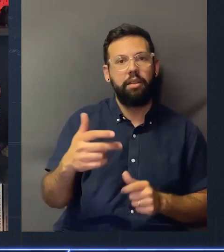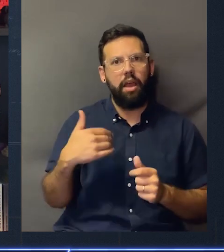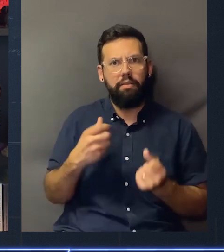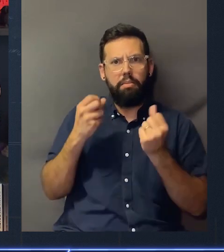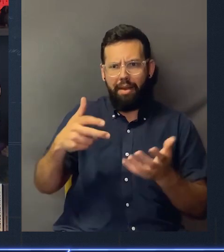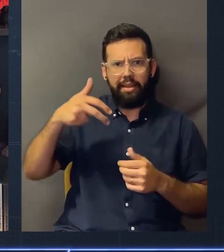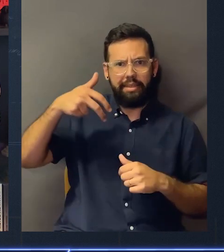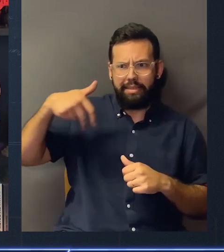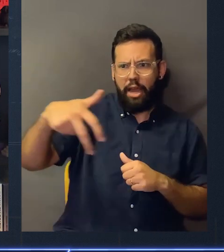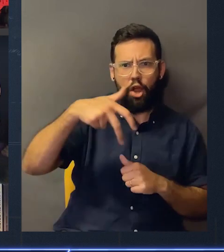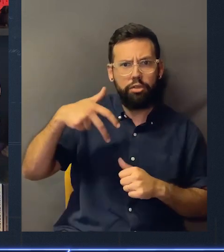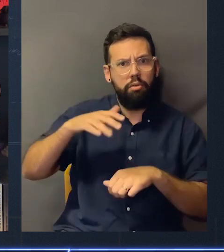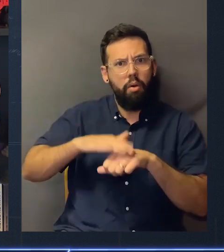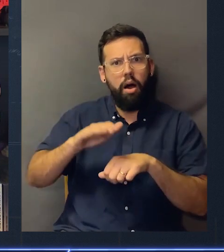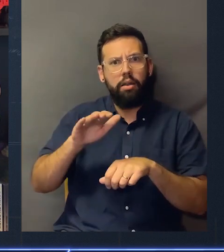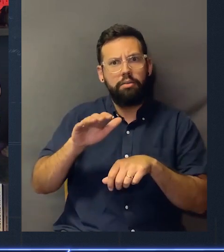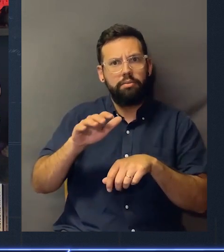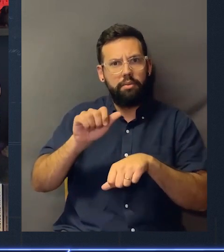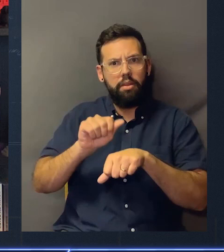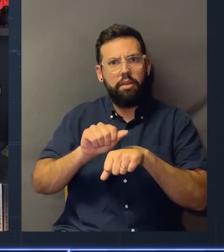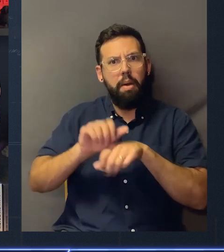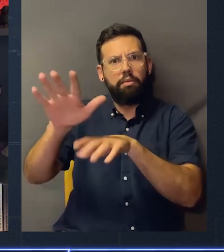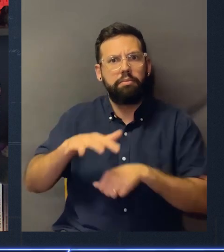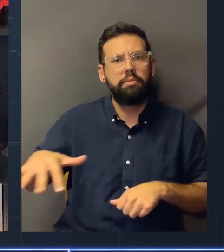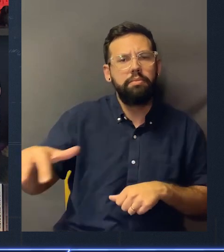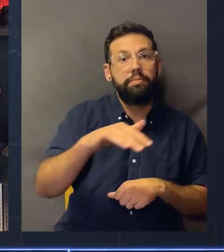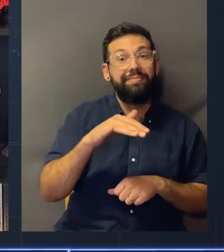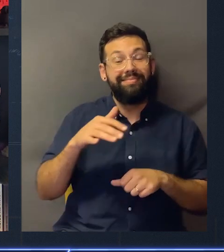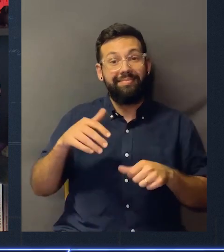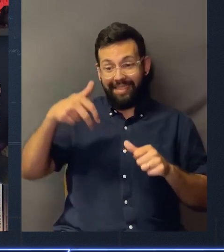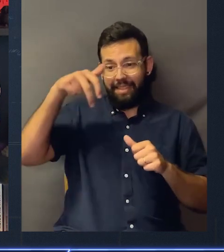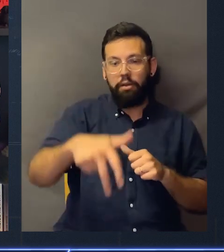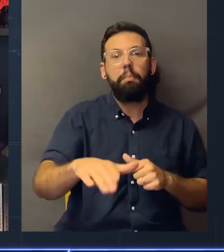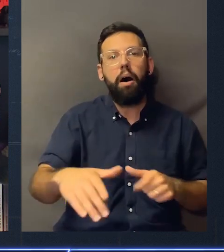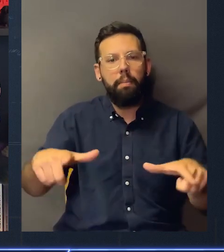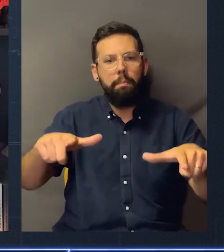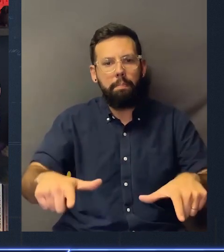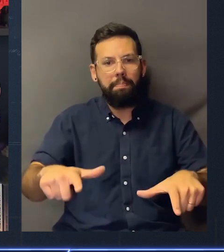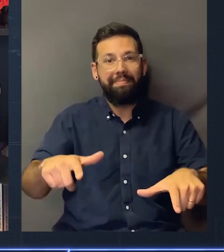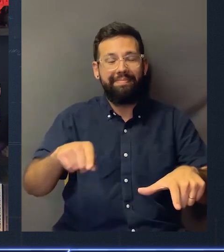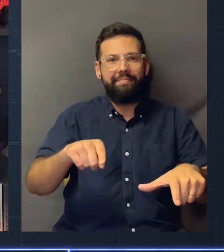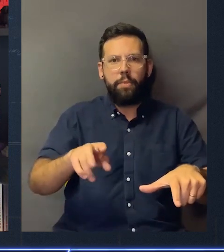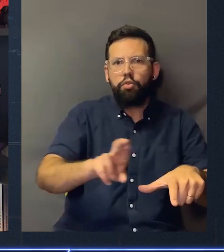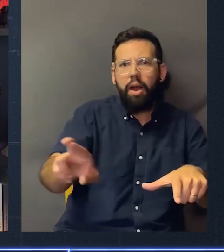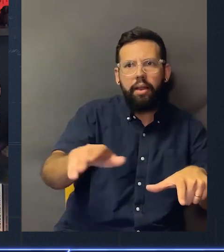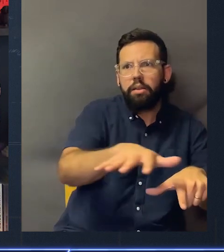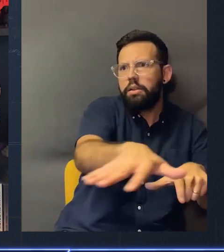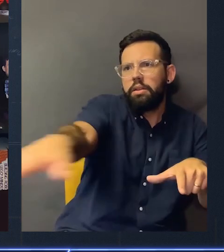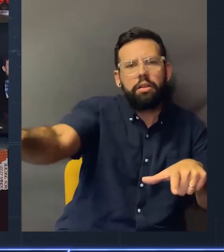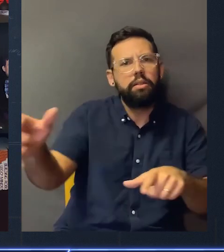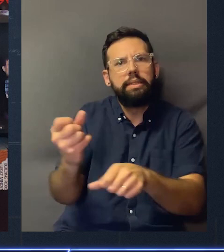At the bottom is a landing, maybe 3 or 4 feet square, and you're supposed to just turn right and keep on